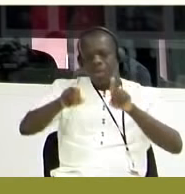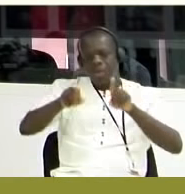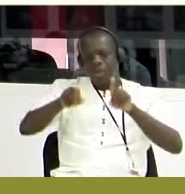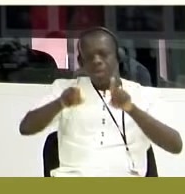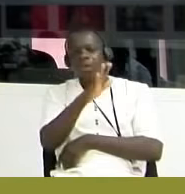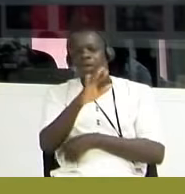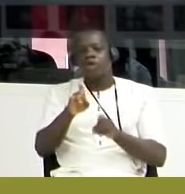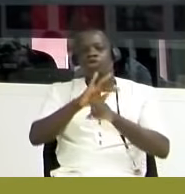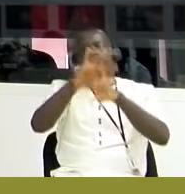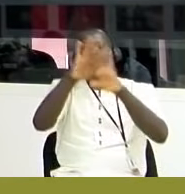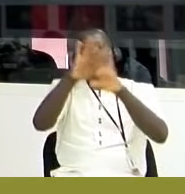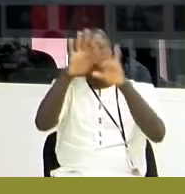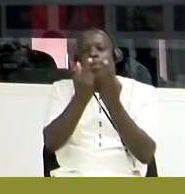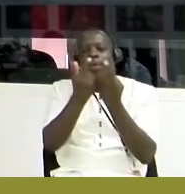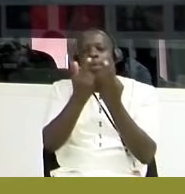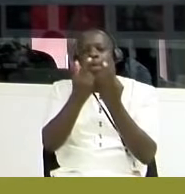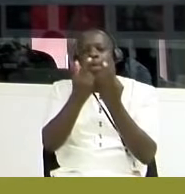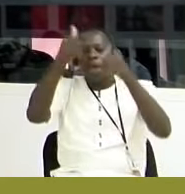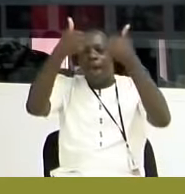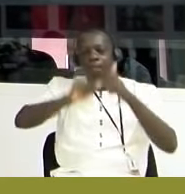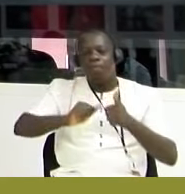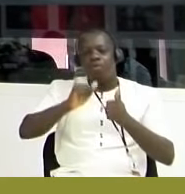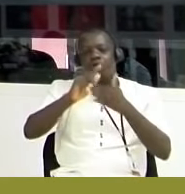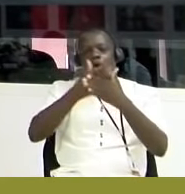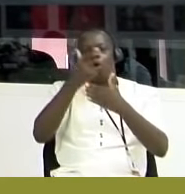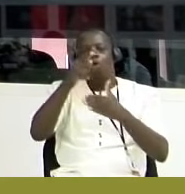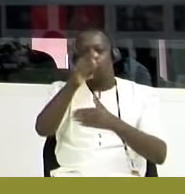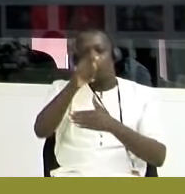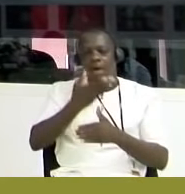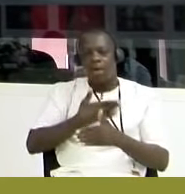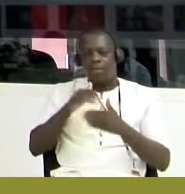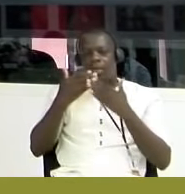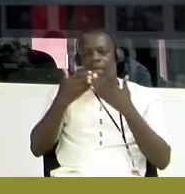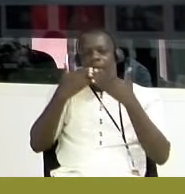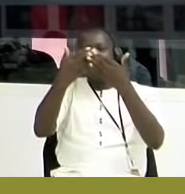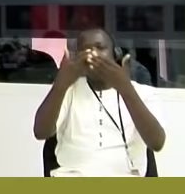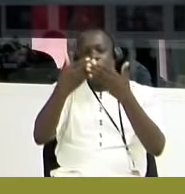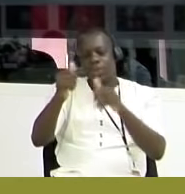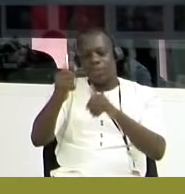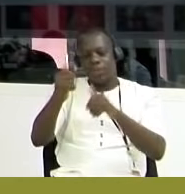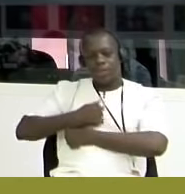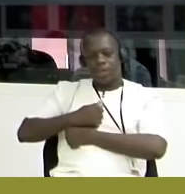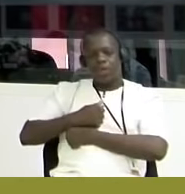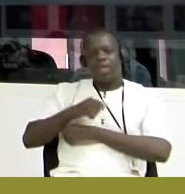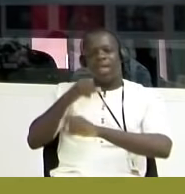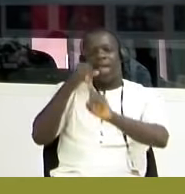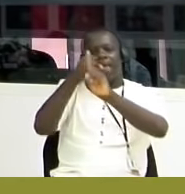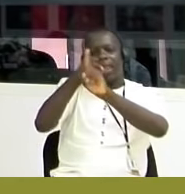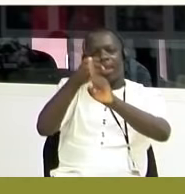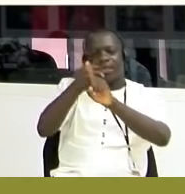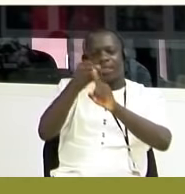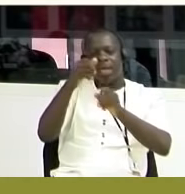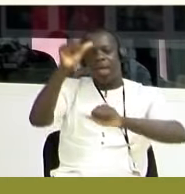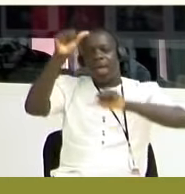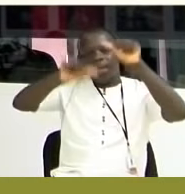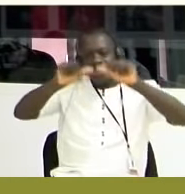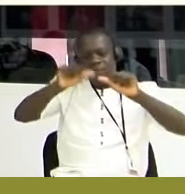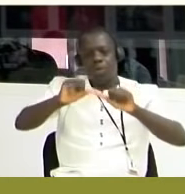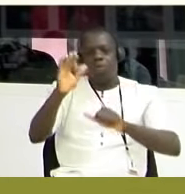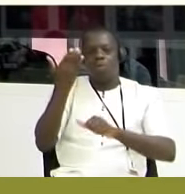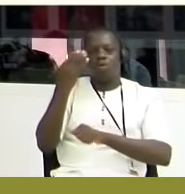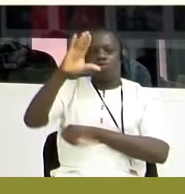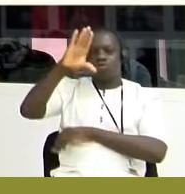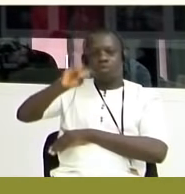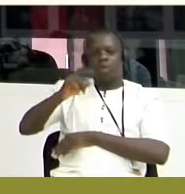been informed that security risk assessments are conducted? I was told about the